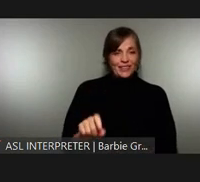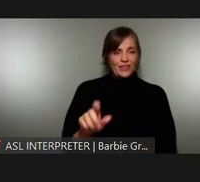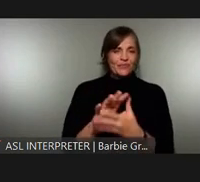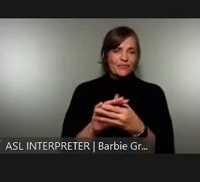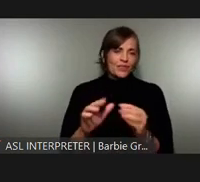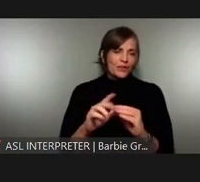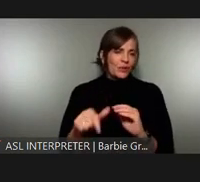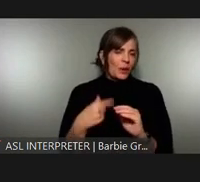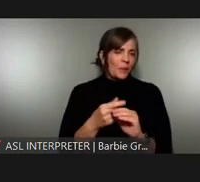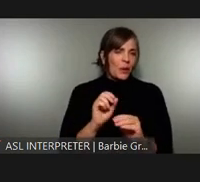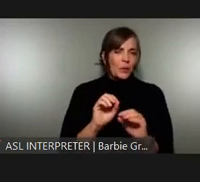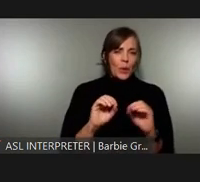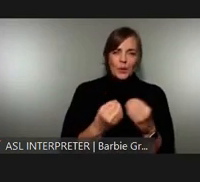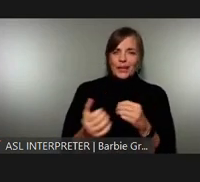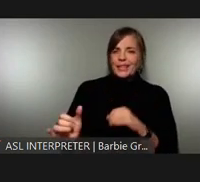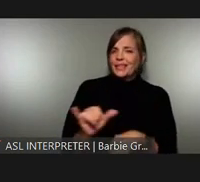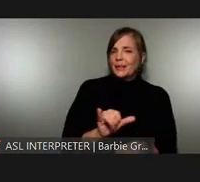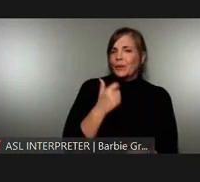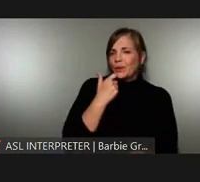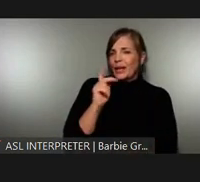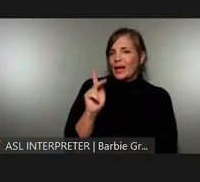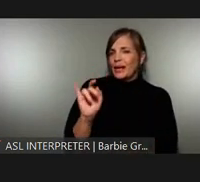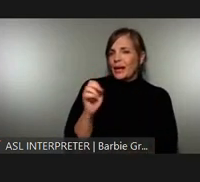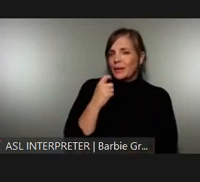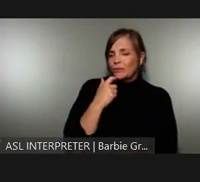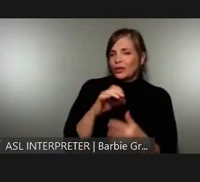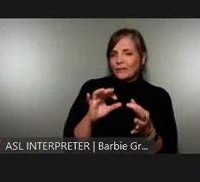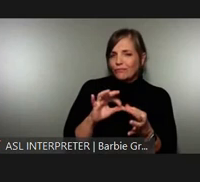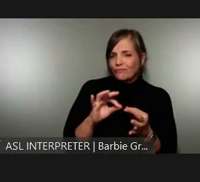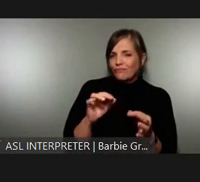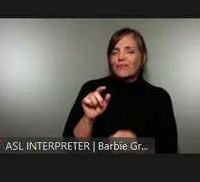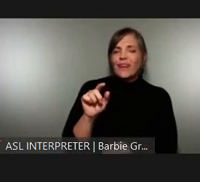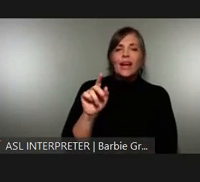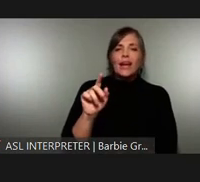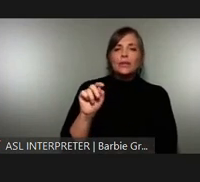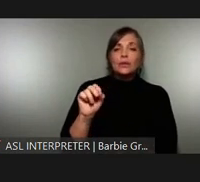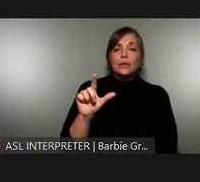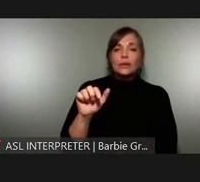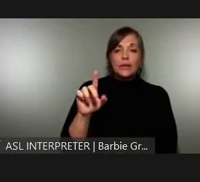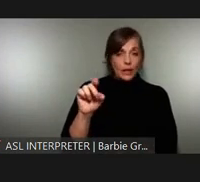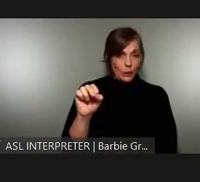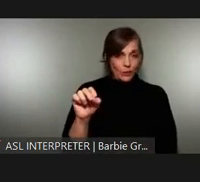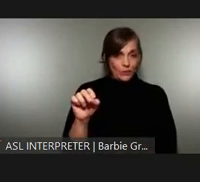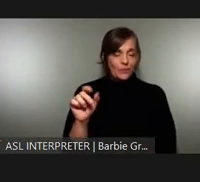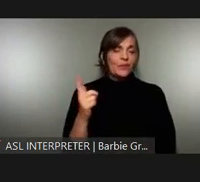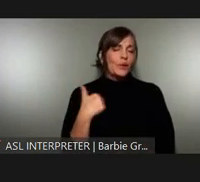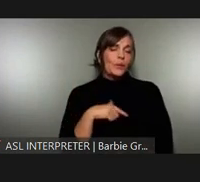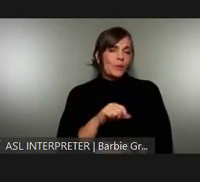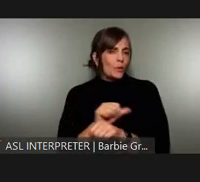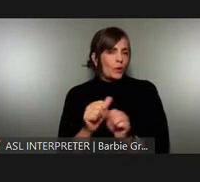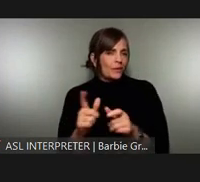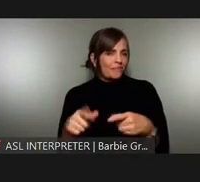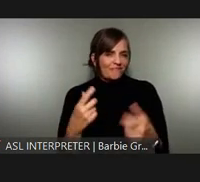of an organization, much like Kim was suggesting in Toledo, that we have been working with for a period of time. These things